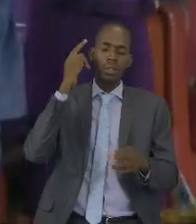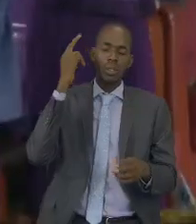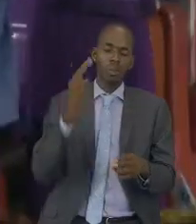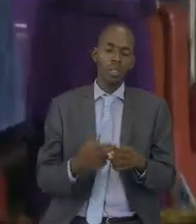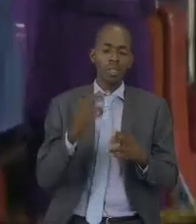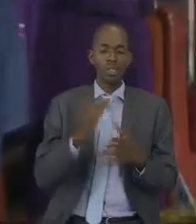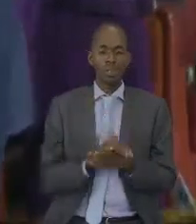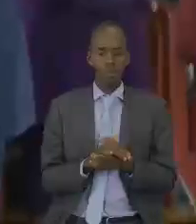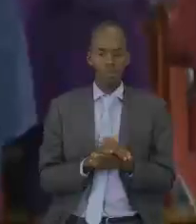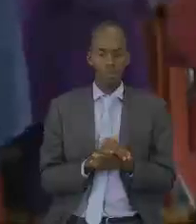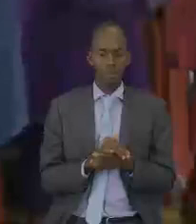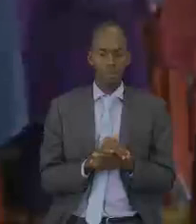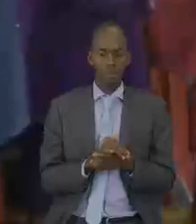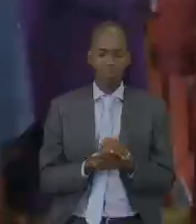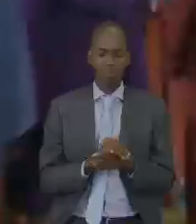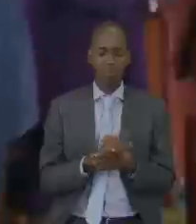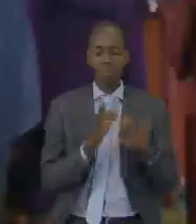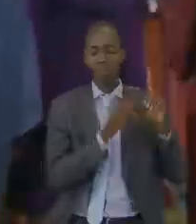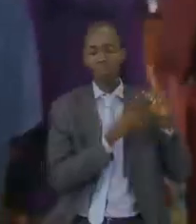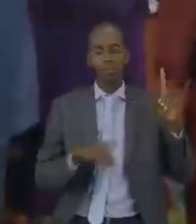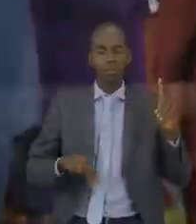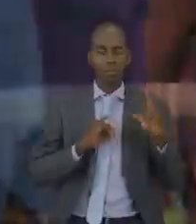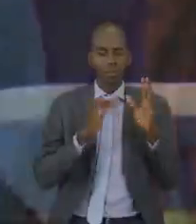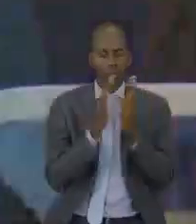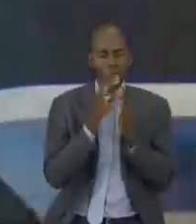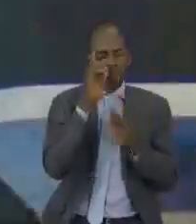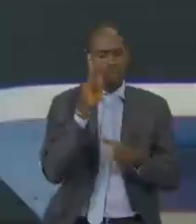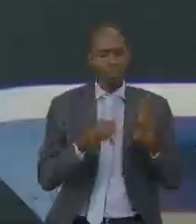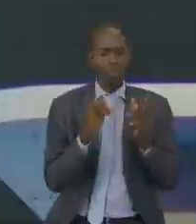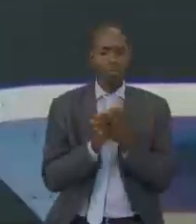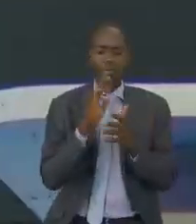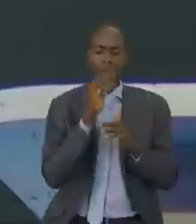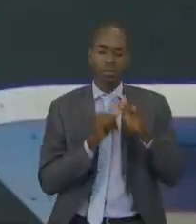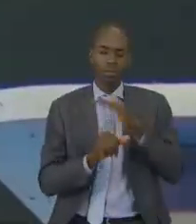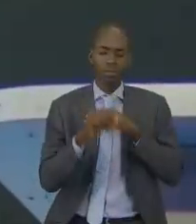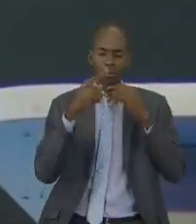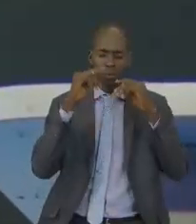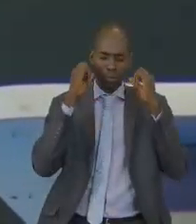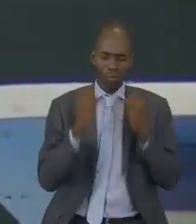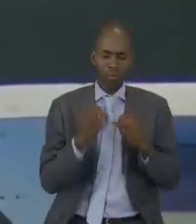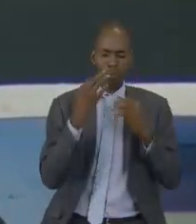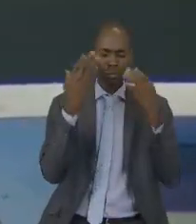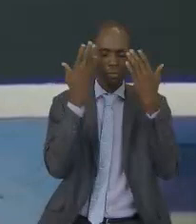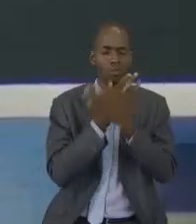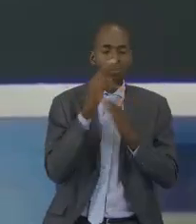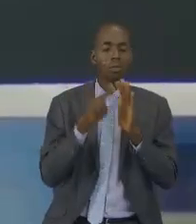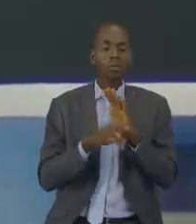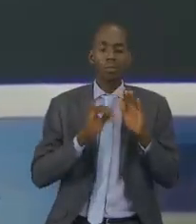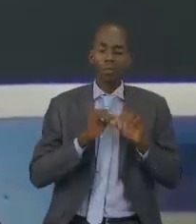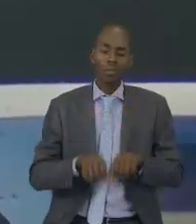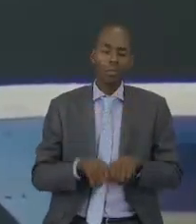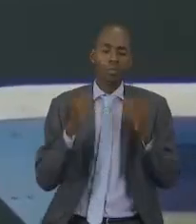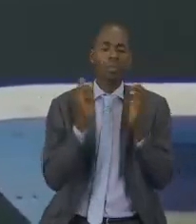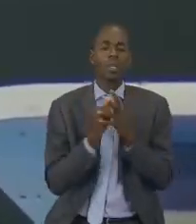name. Lord, I pray for those who are under the power of darkness. I break that yoke